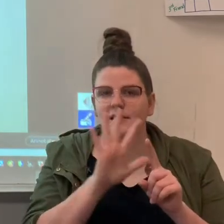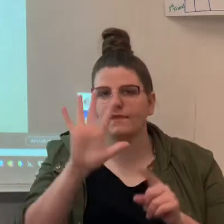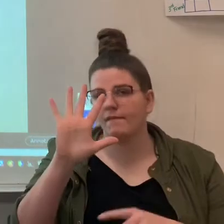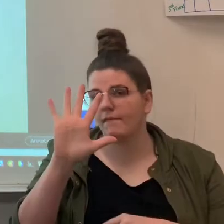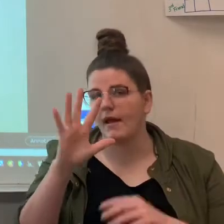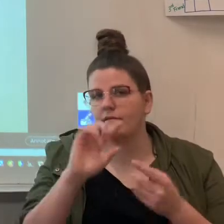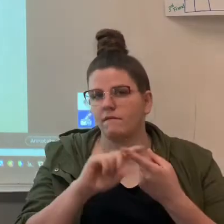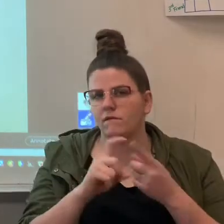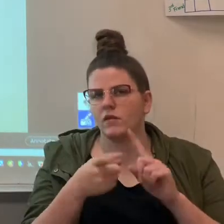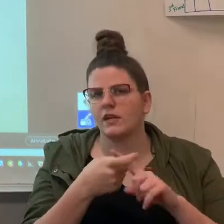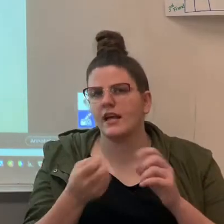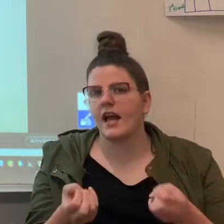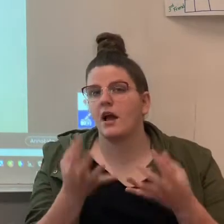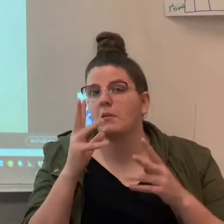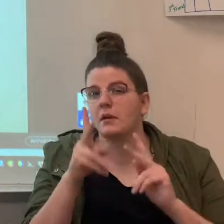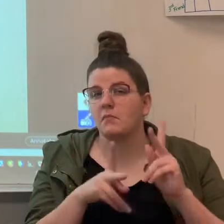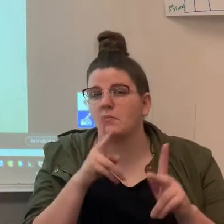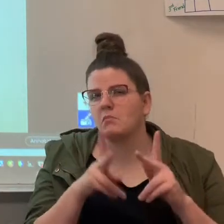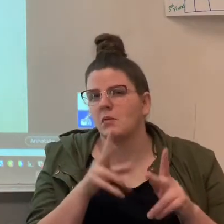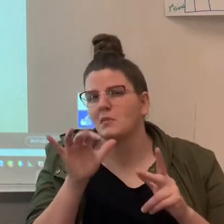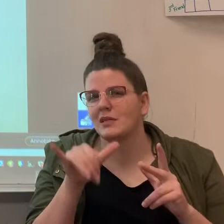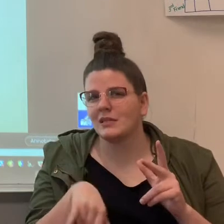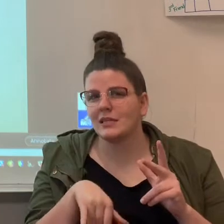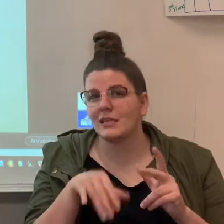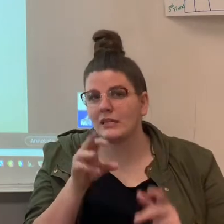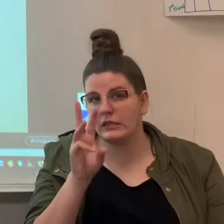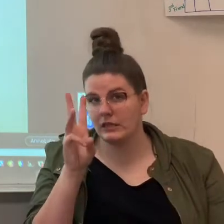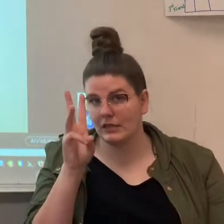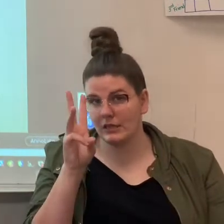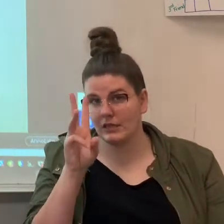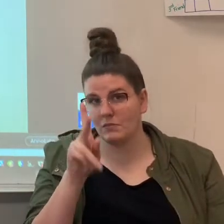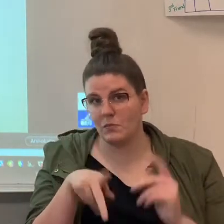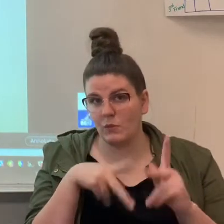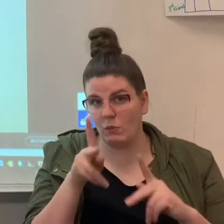many people is that? That is actually 6 people.